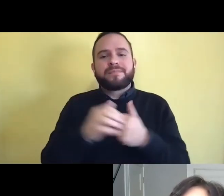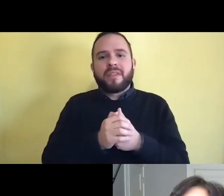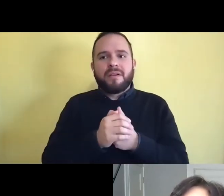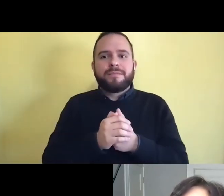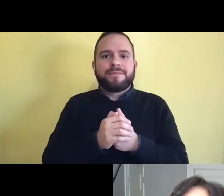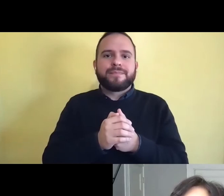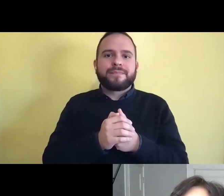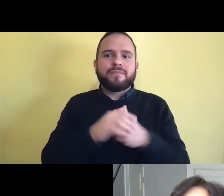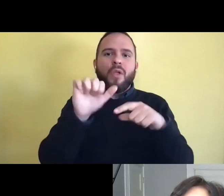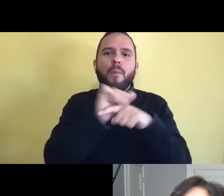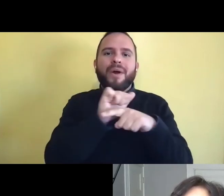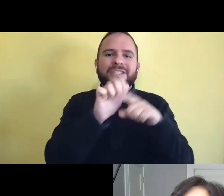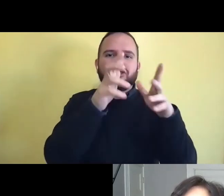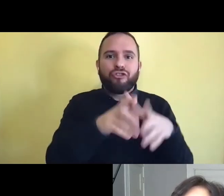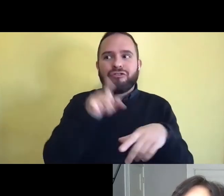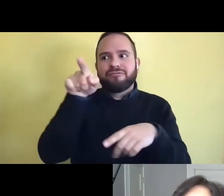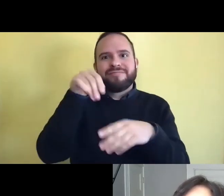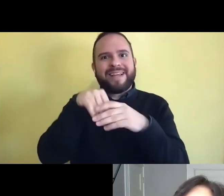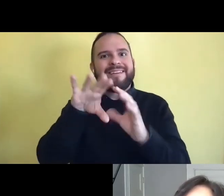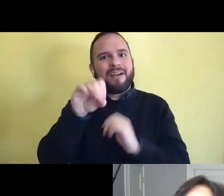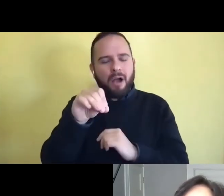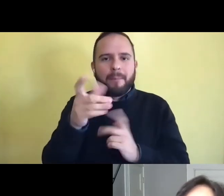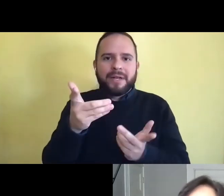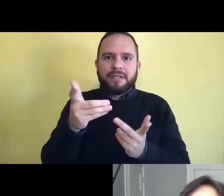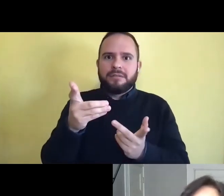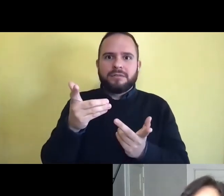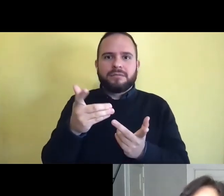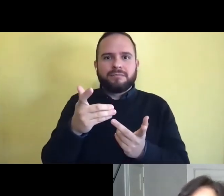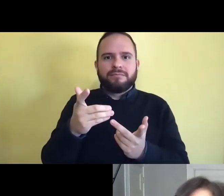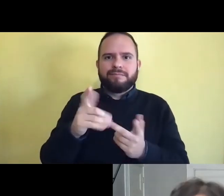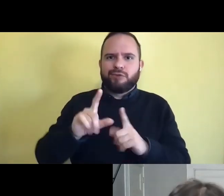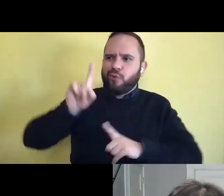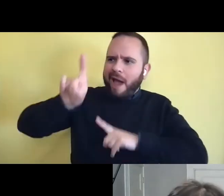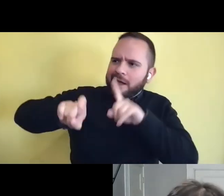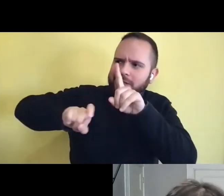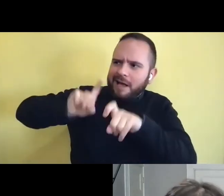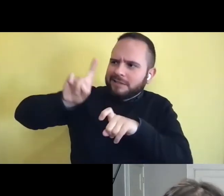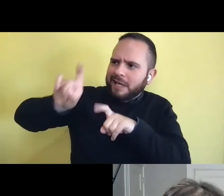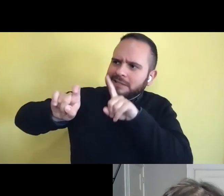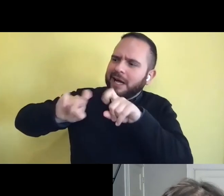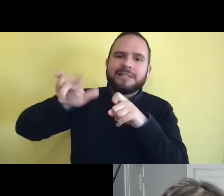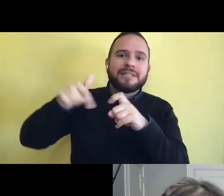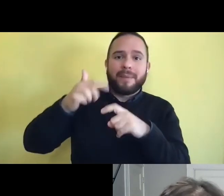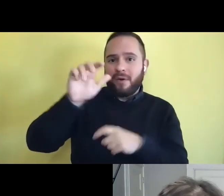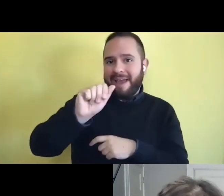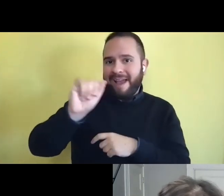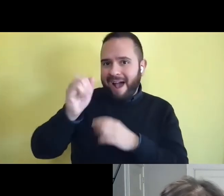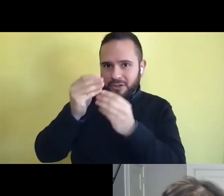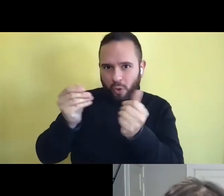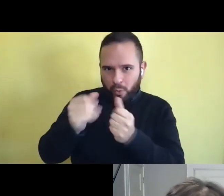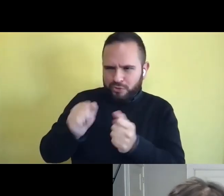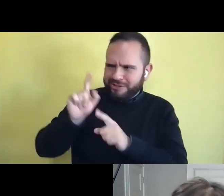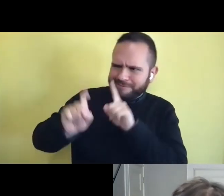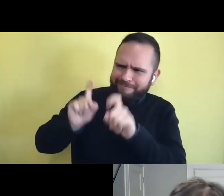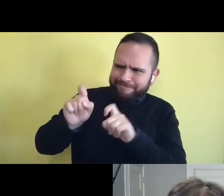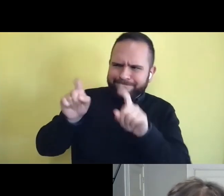companies to really ask questions about the solutions, the AI solutions, and the decisions that